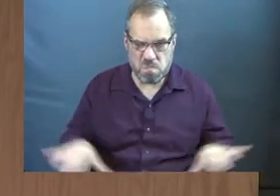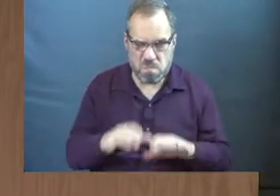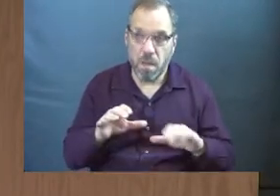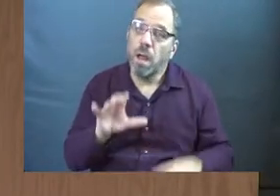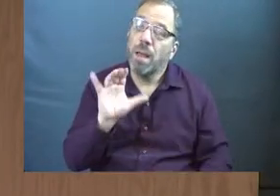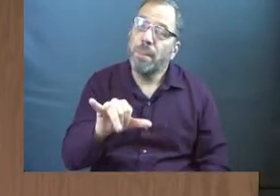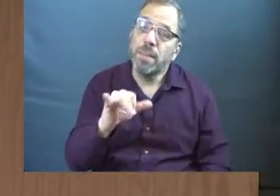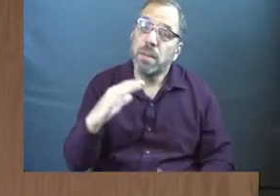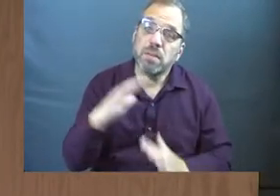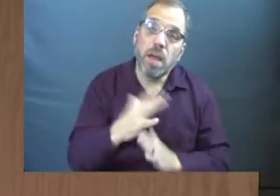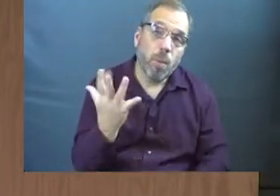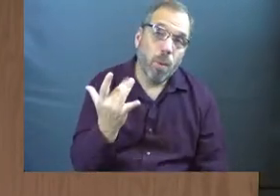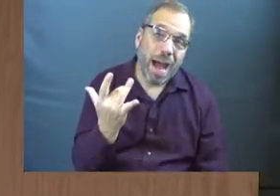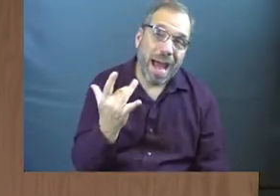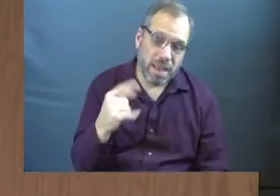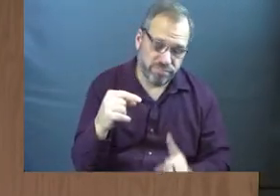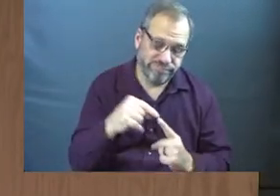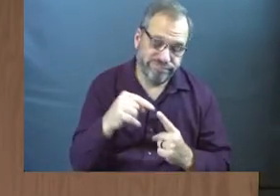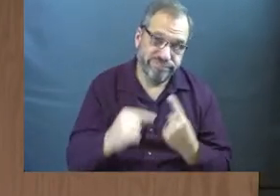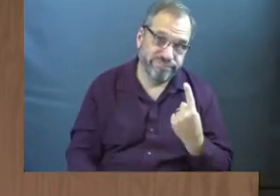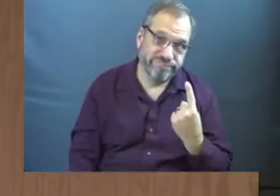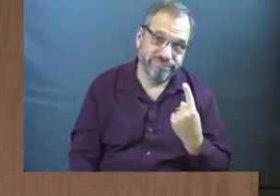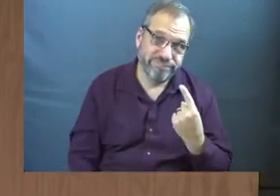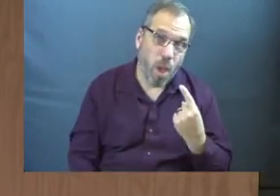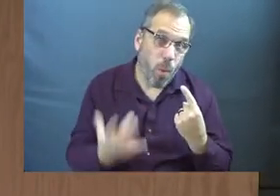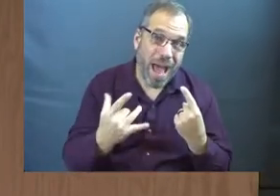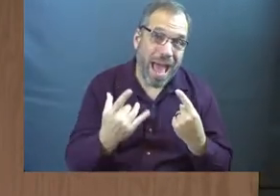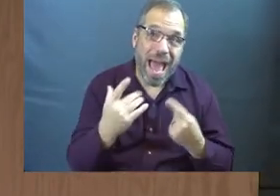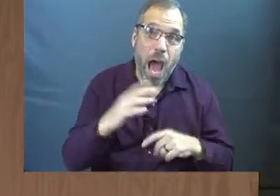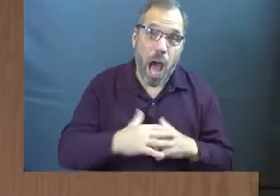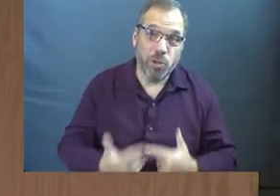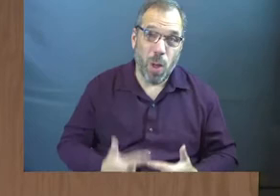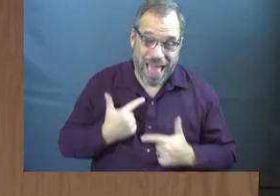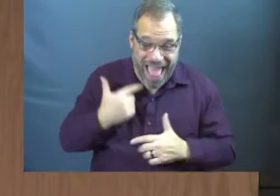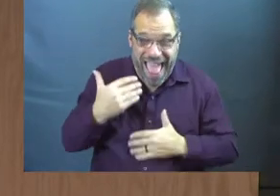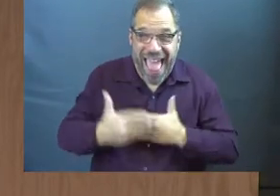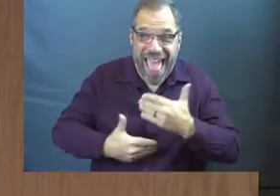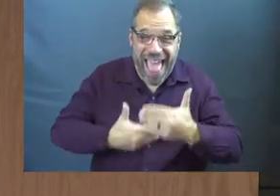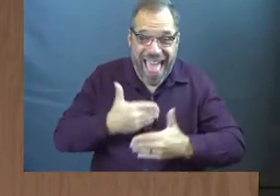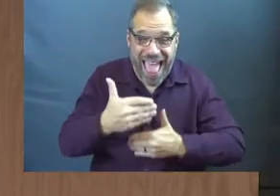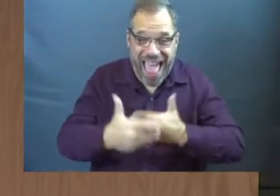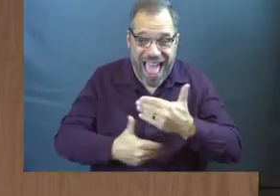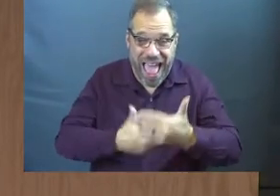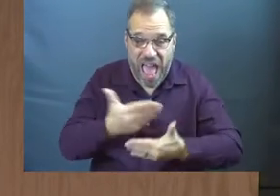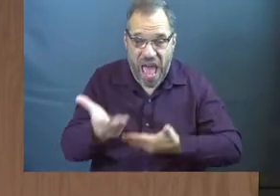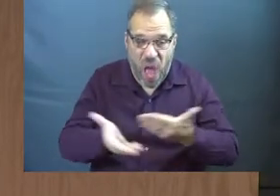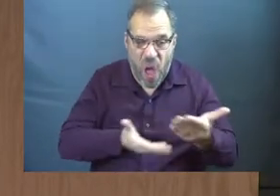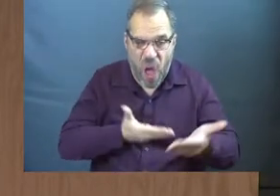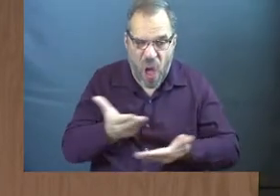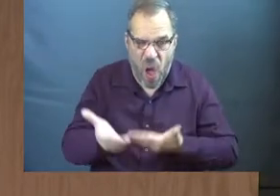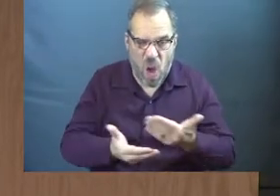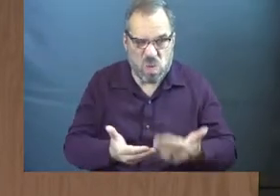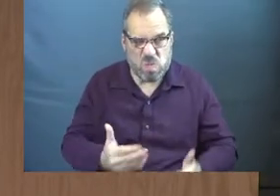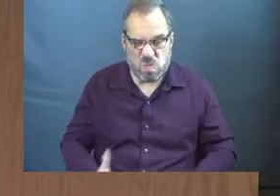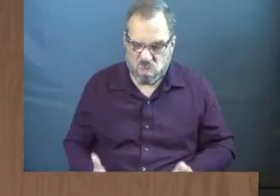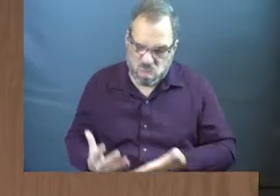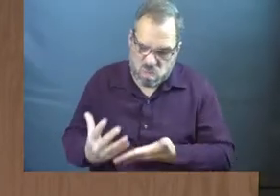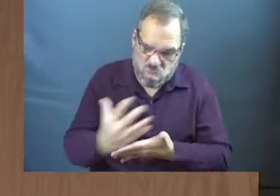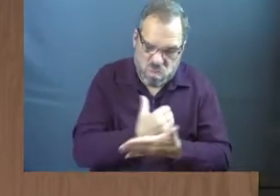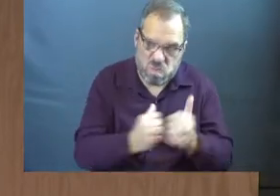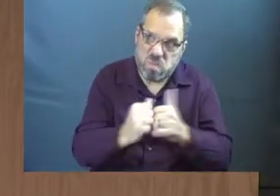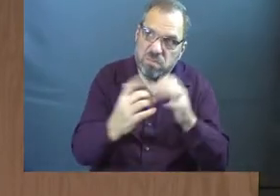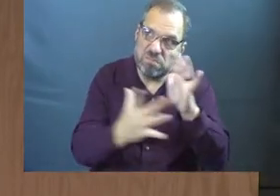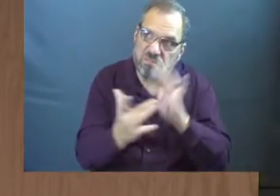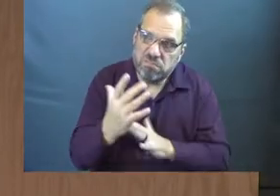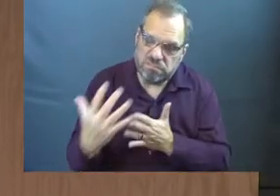And maybe the number one reason for that, maybe, is that somewhere along the way, you started to think you had to earn each day with